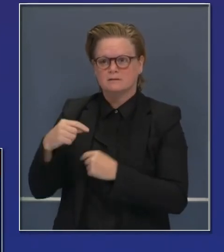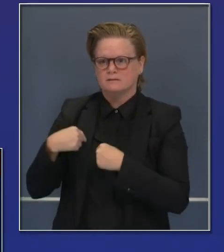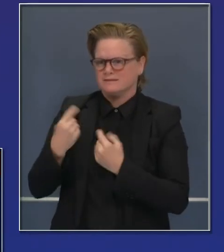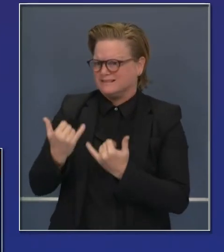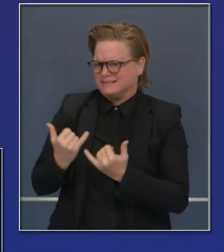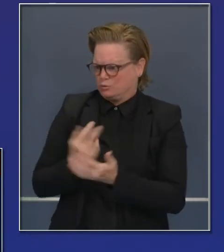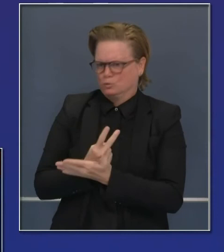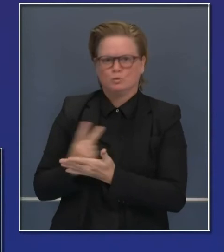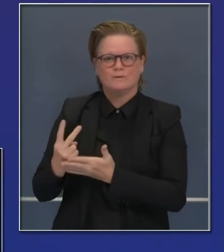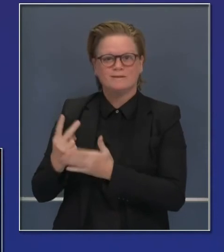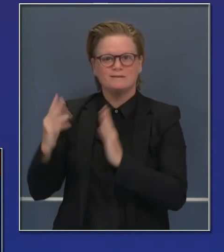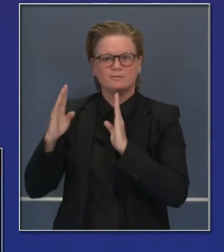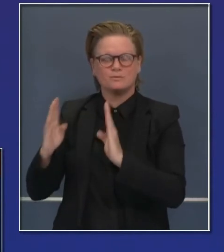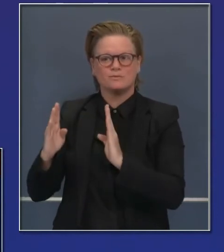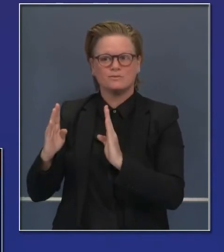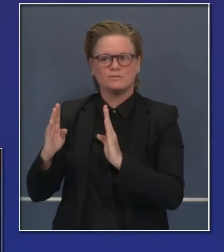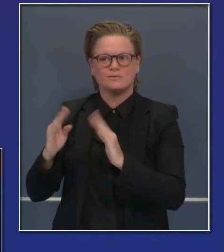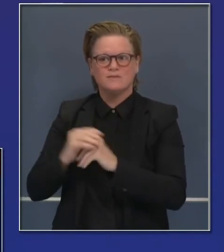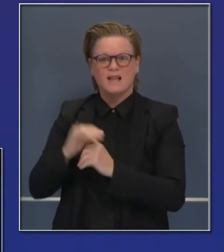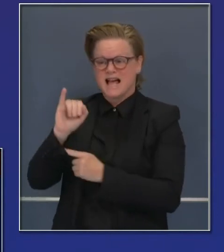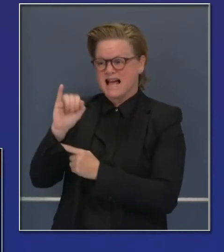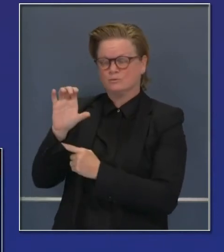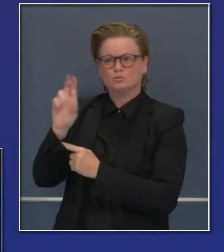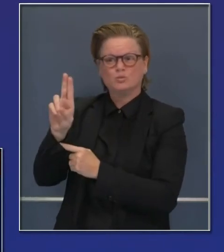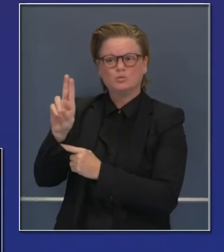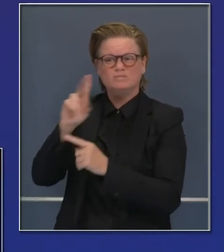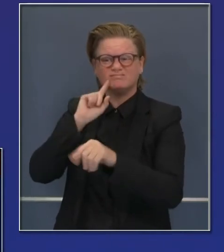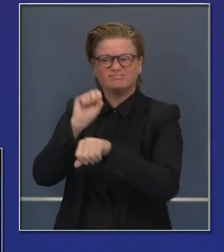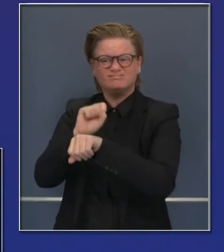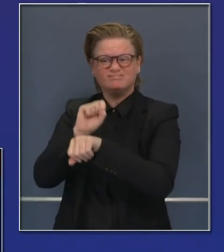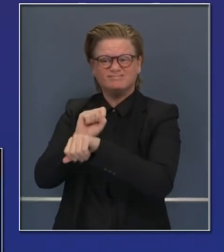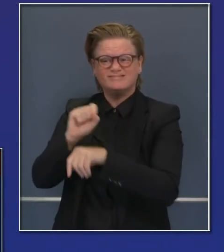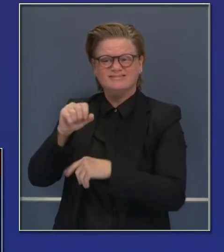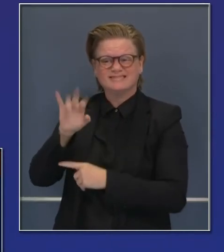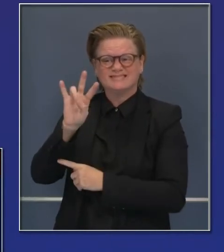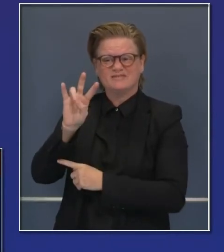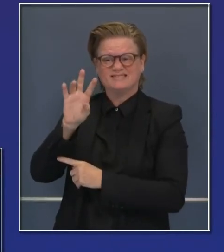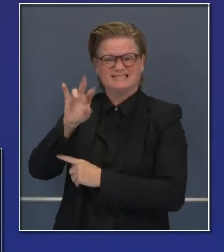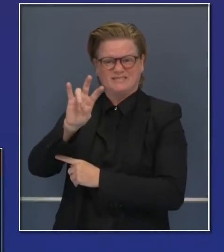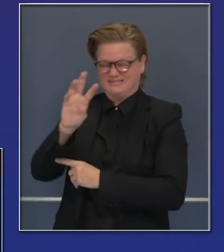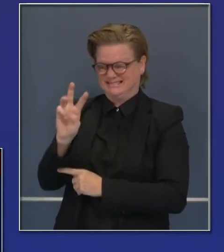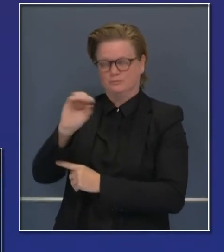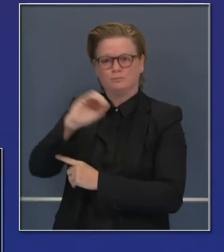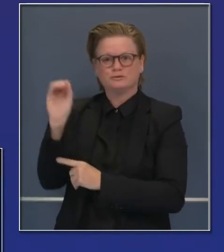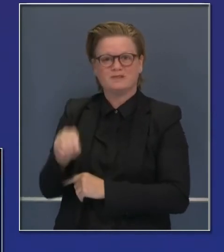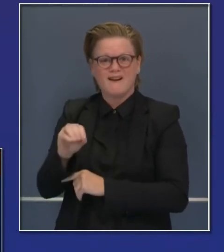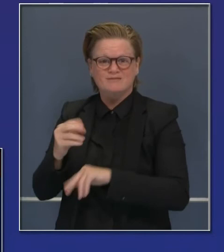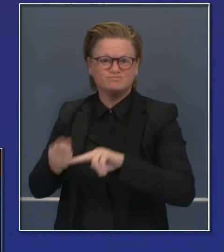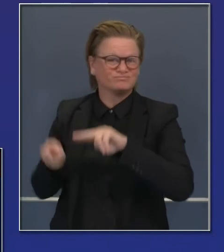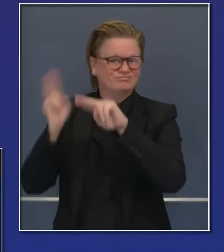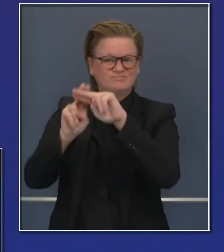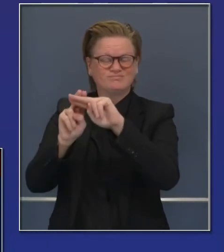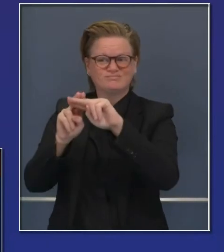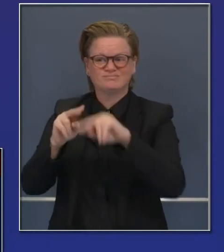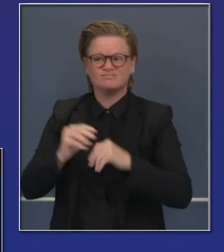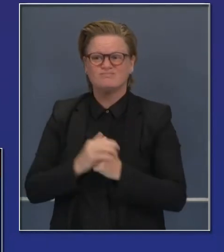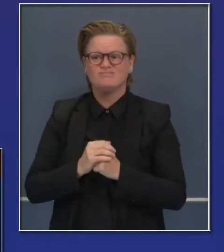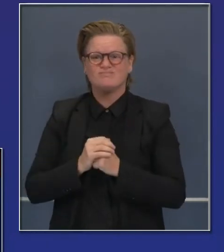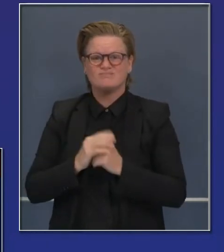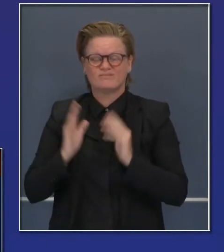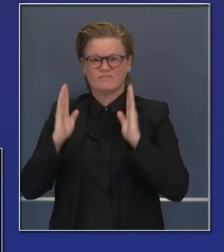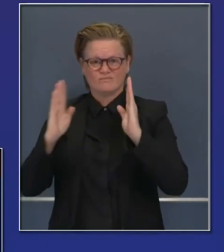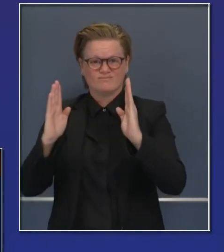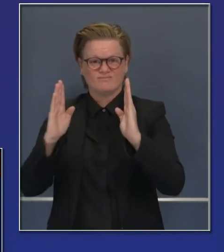admissions 67% over a similar period of time. We've seen death rate